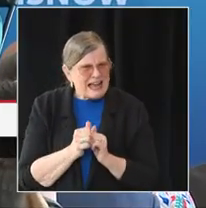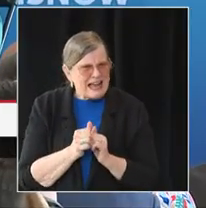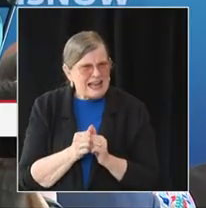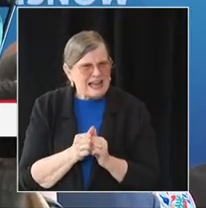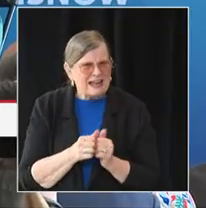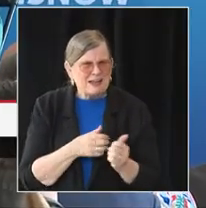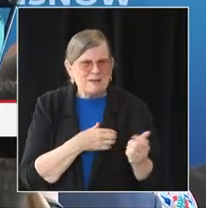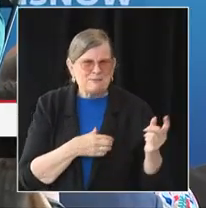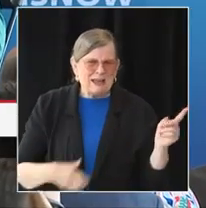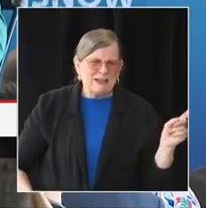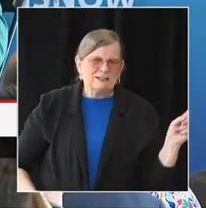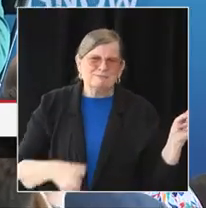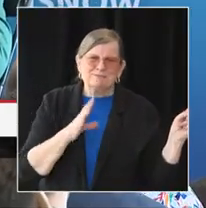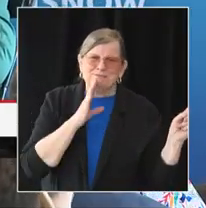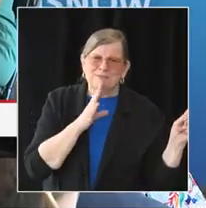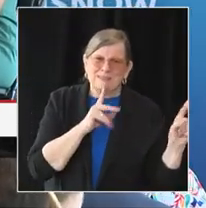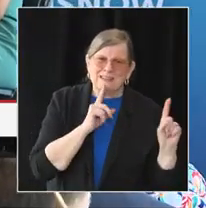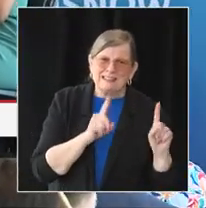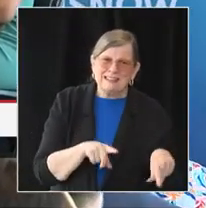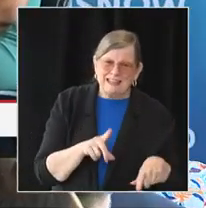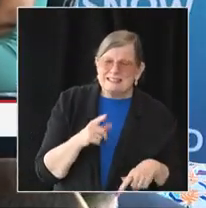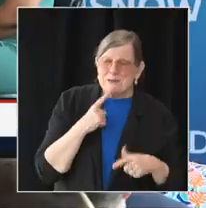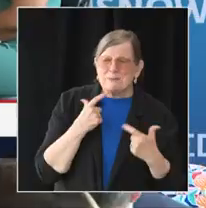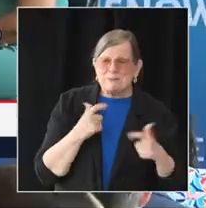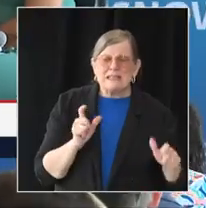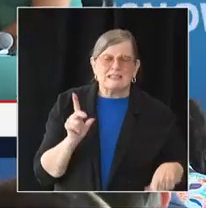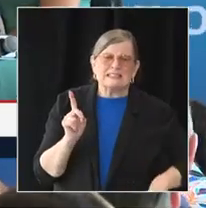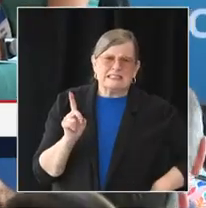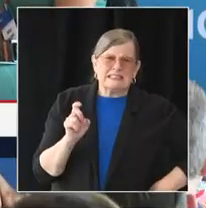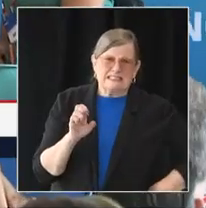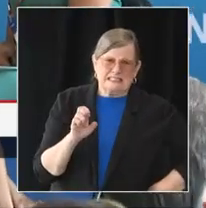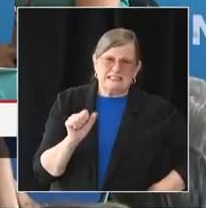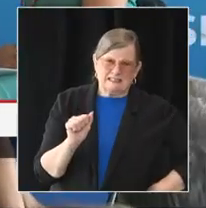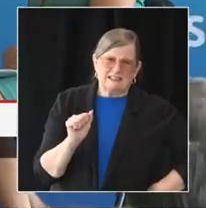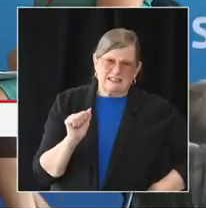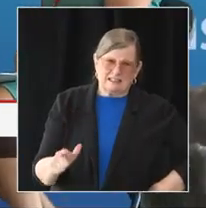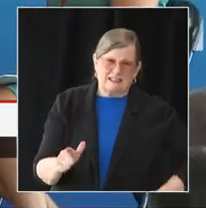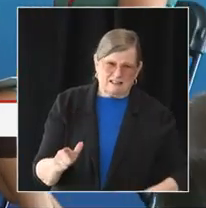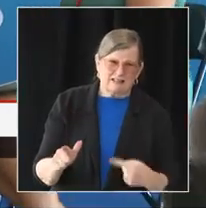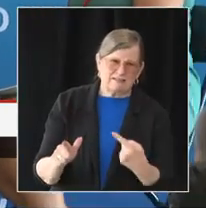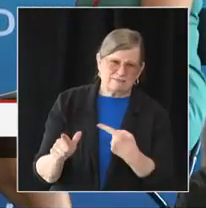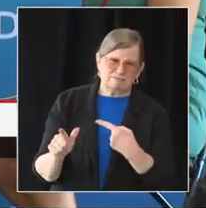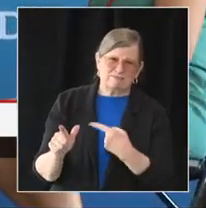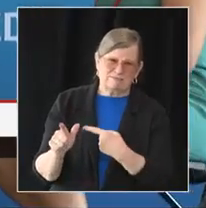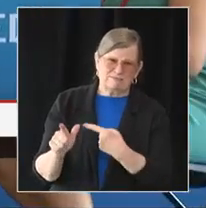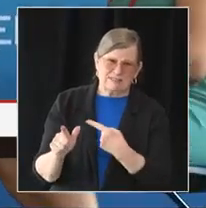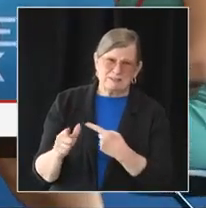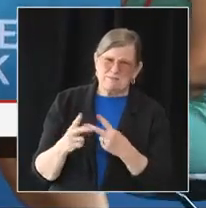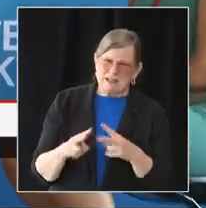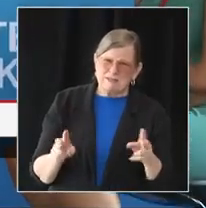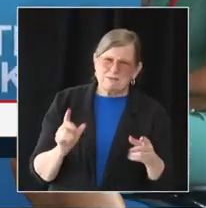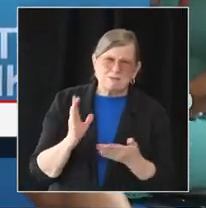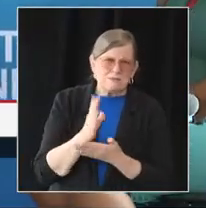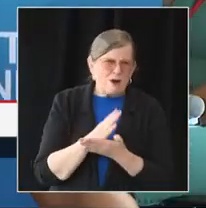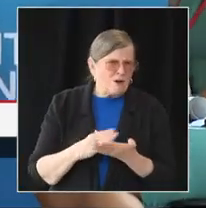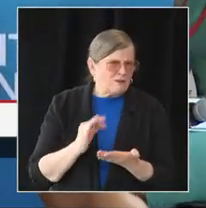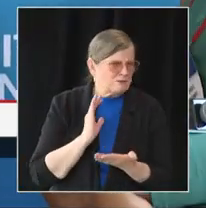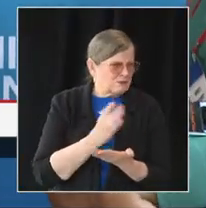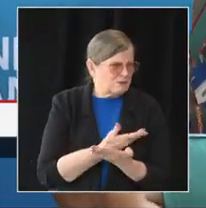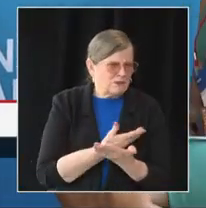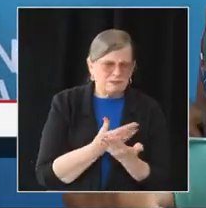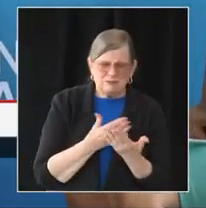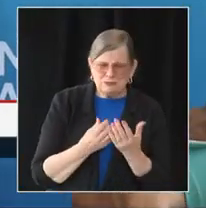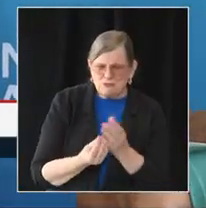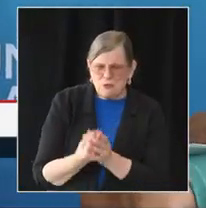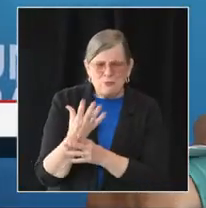yeah, it's a very big deal. And it is also a very big part of our growth agenda. These things